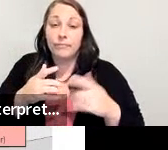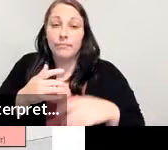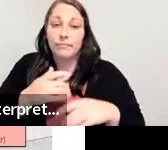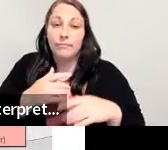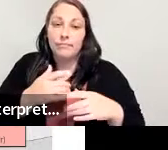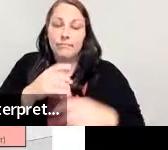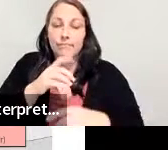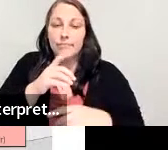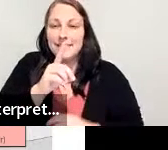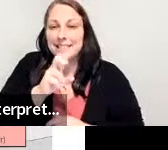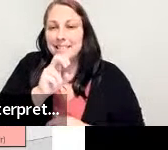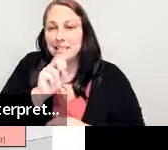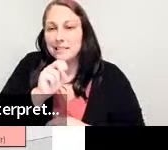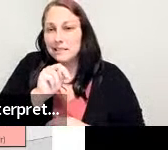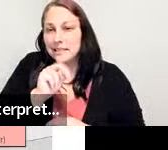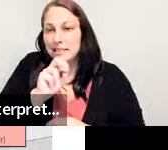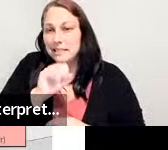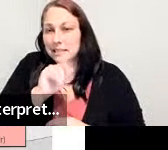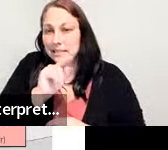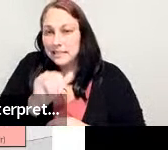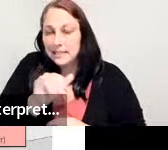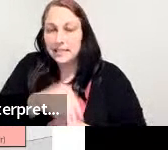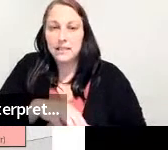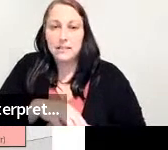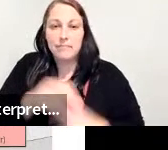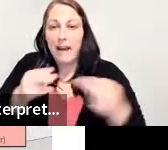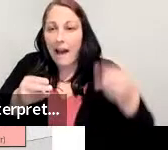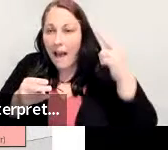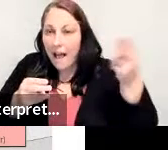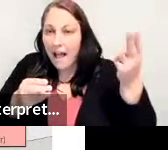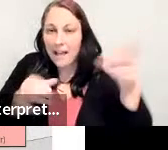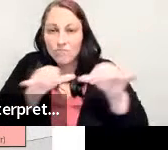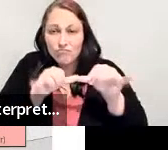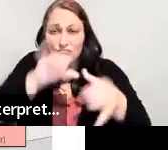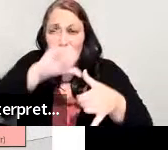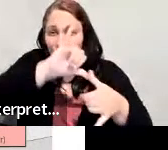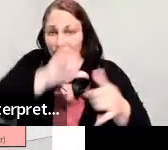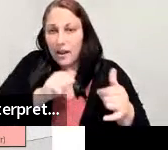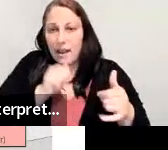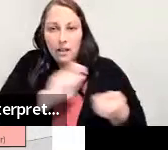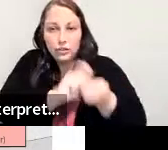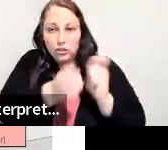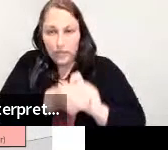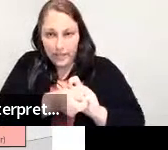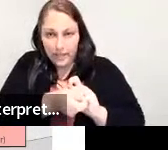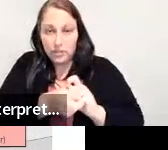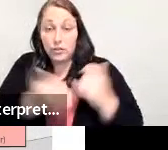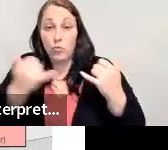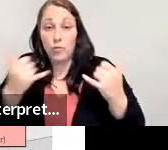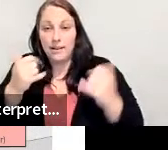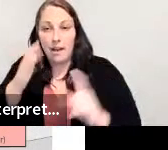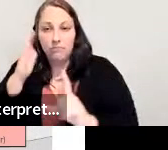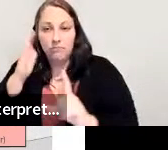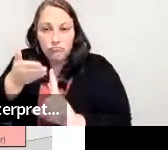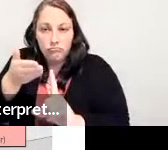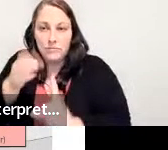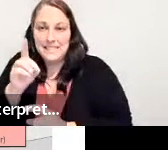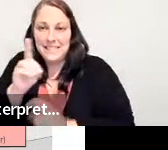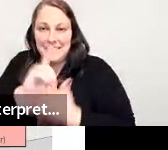pretty straightforward design focused tonight. And we have our architects and landscape designers here to walk you through